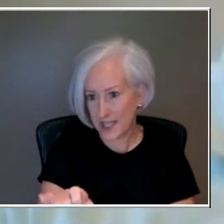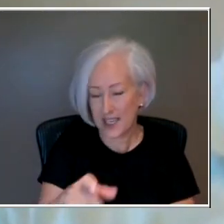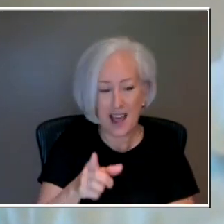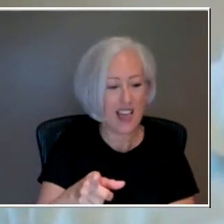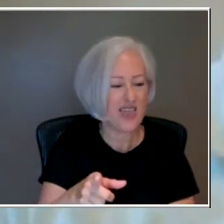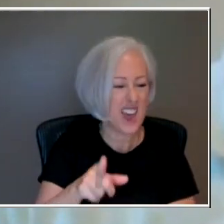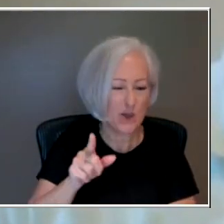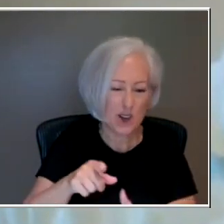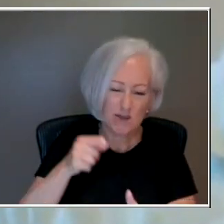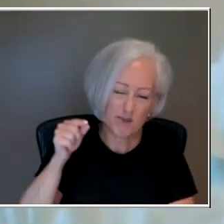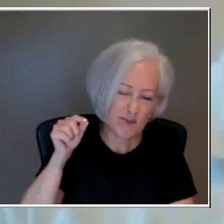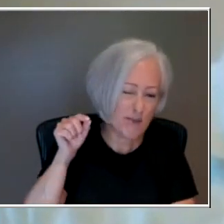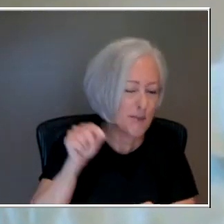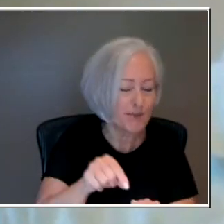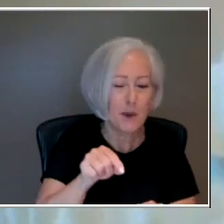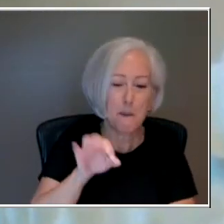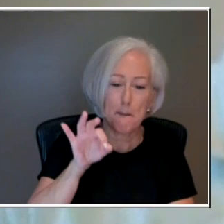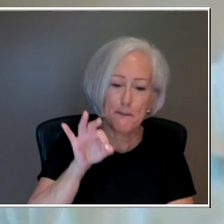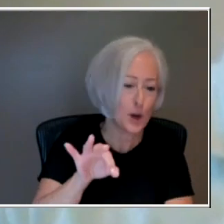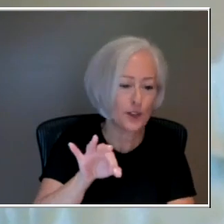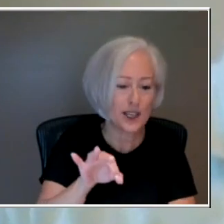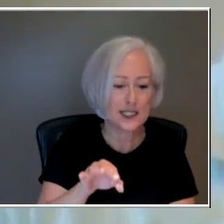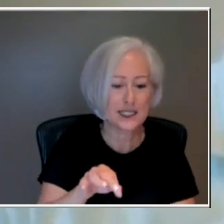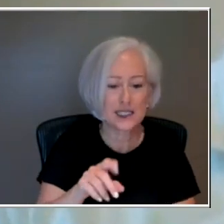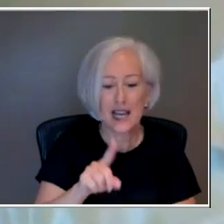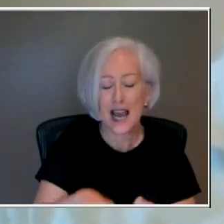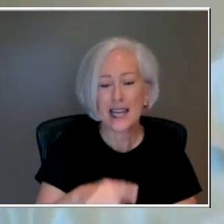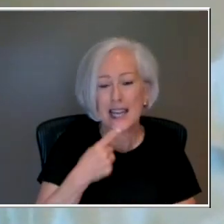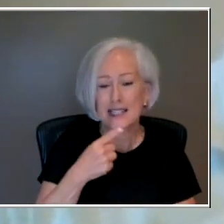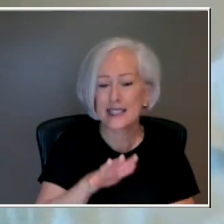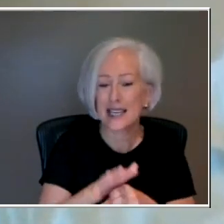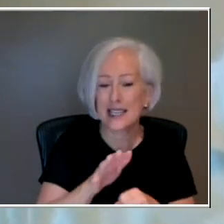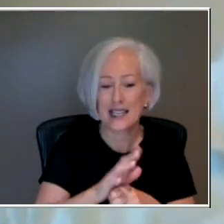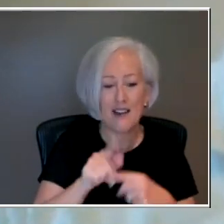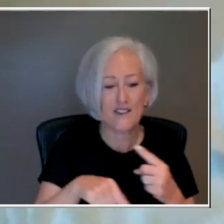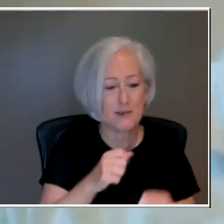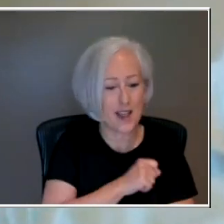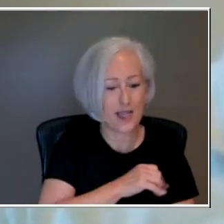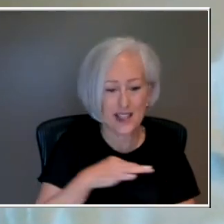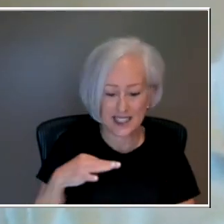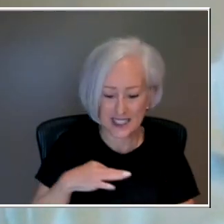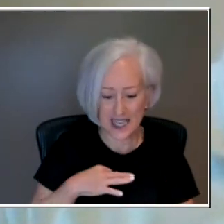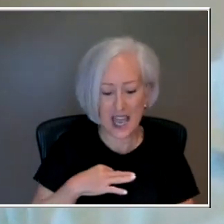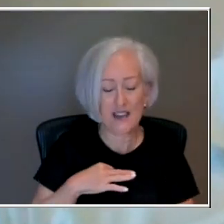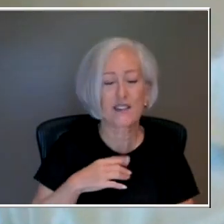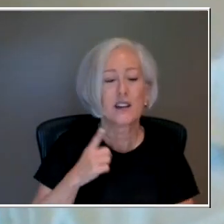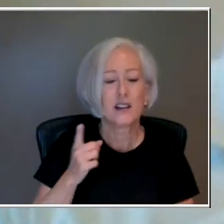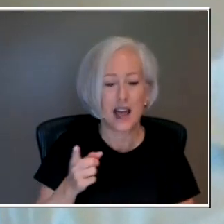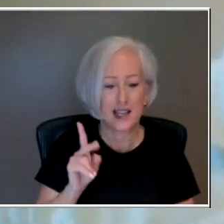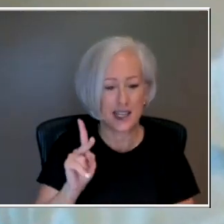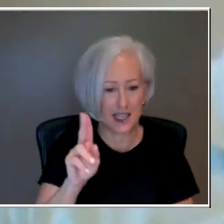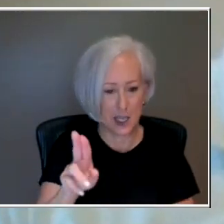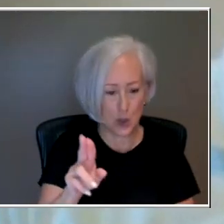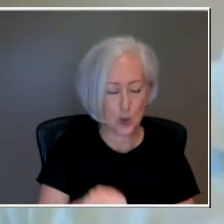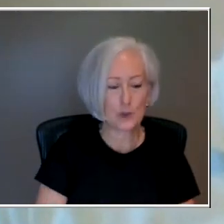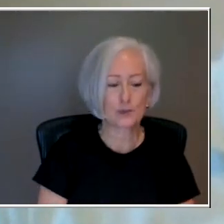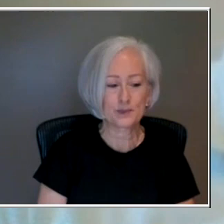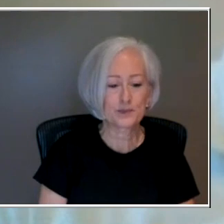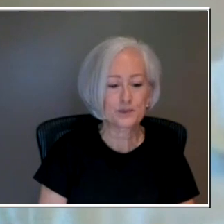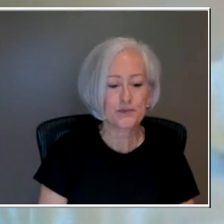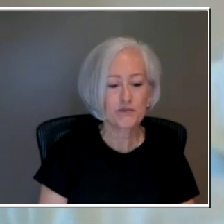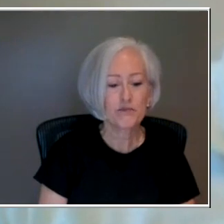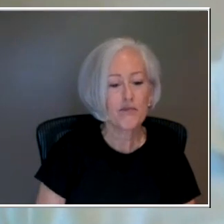right spot on. I cannot say enough about the staff that at the medical facility.